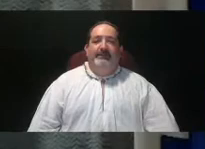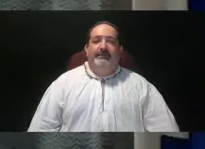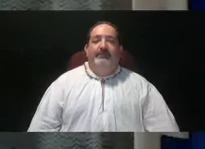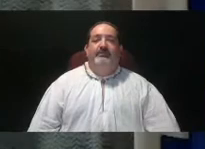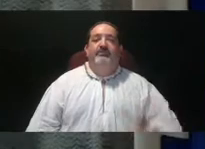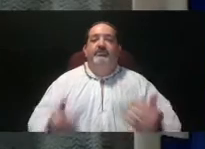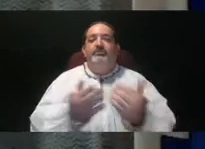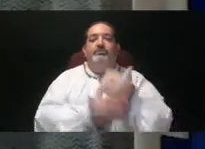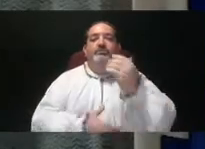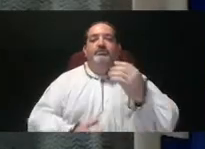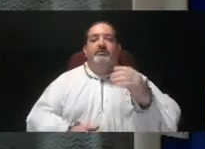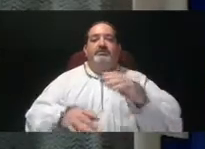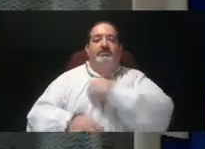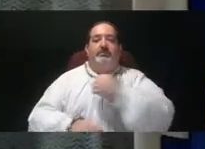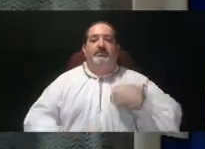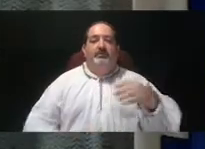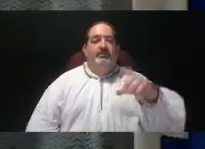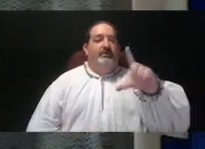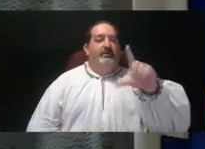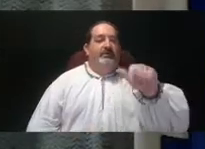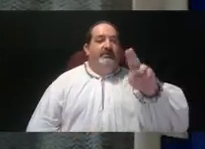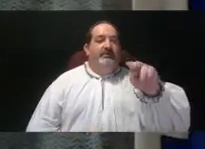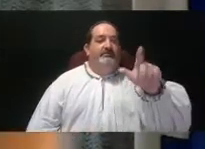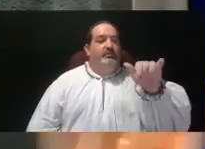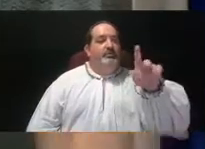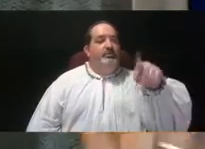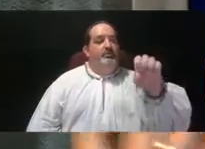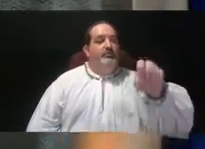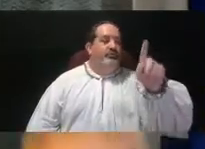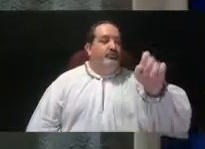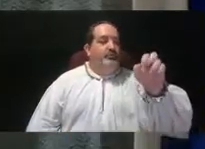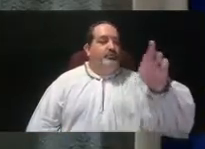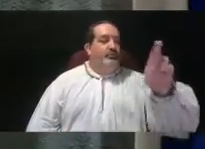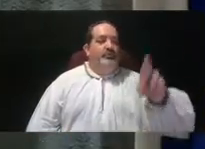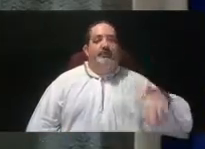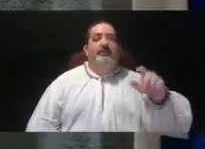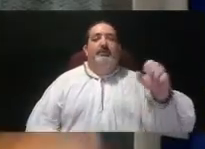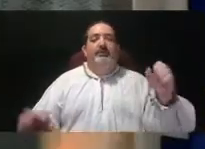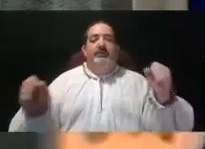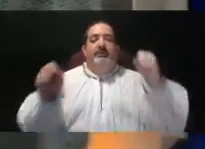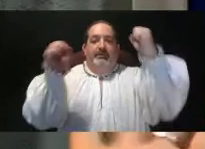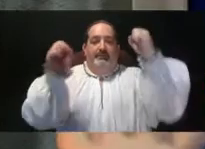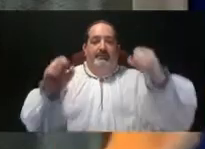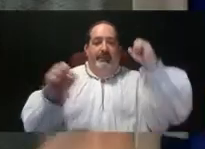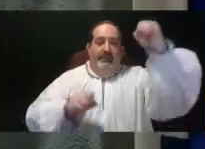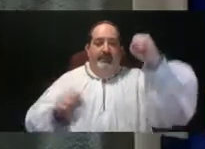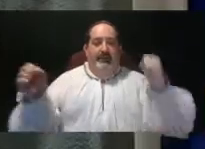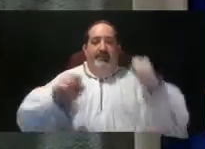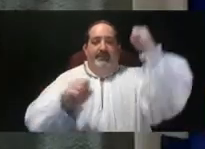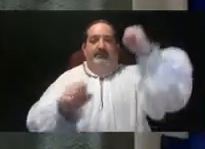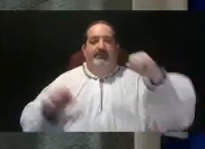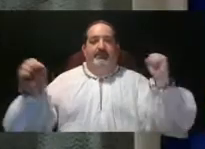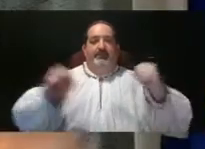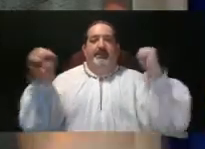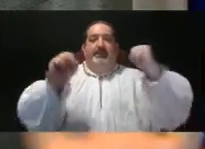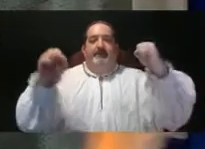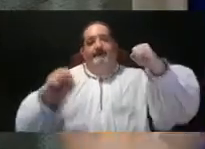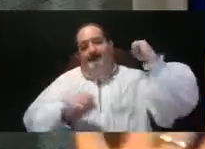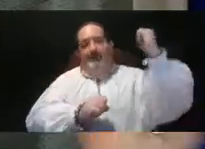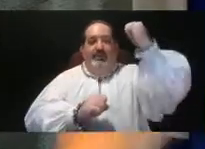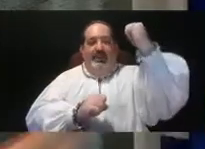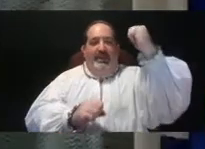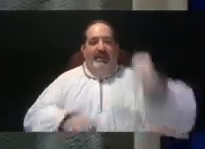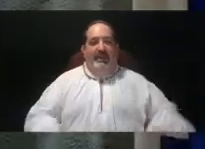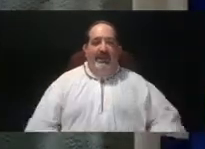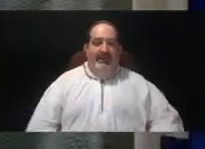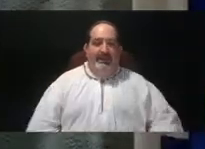For the newest companions of l'Antelope d'Or, hip hip, hip hip, hip hip.